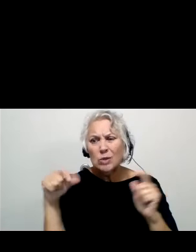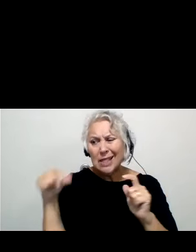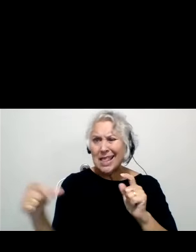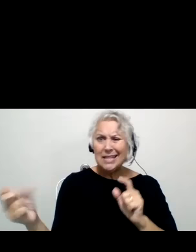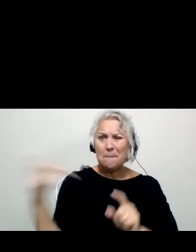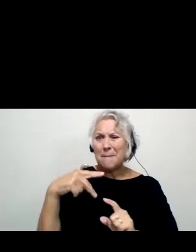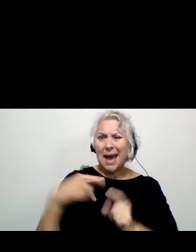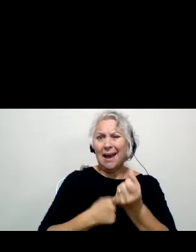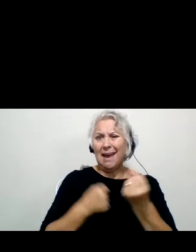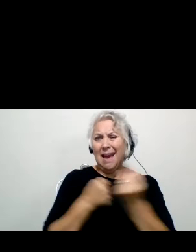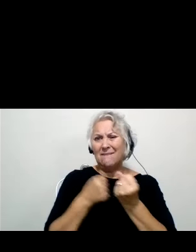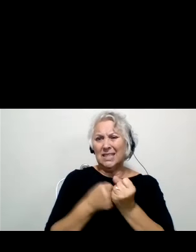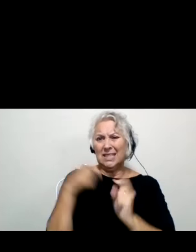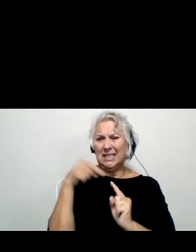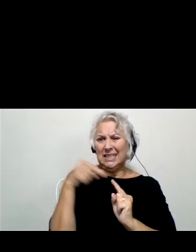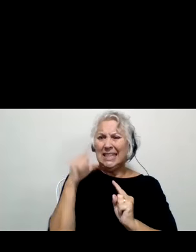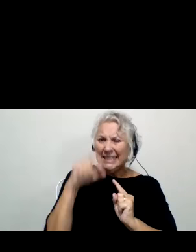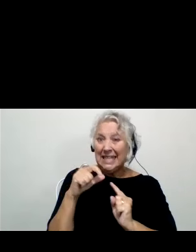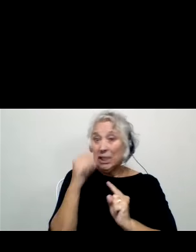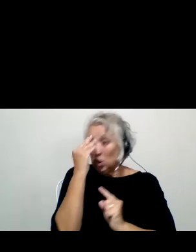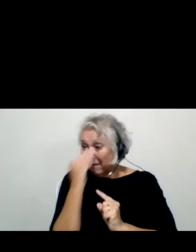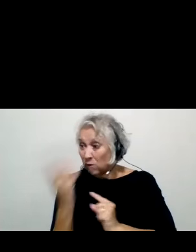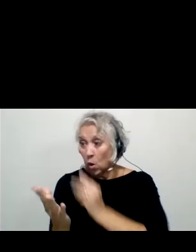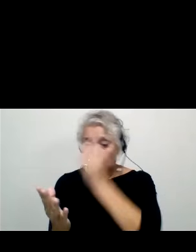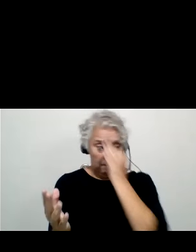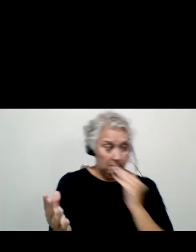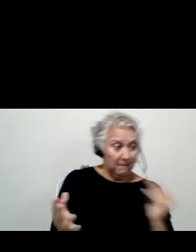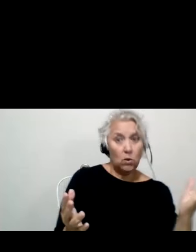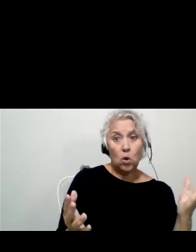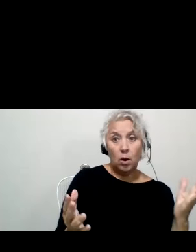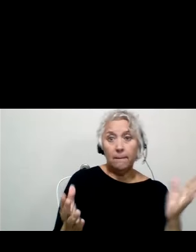to advocacy. We need to inform career